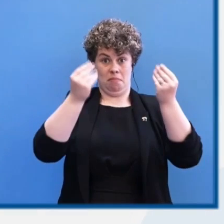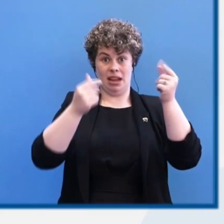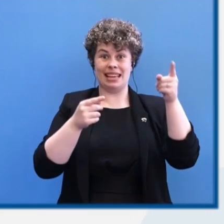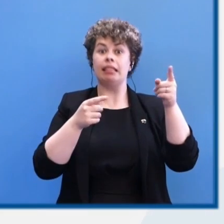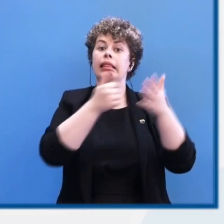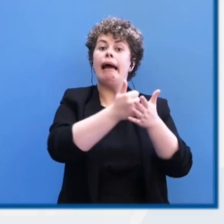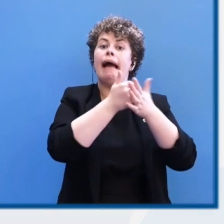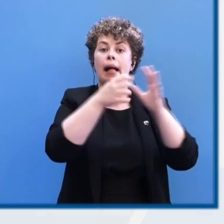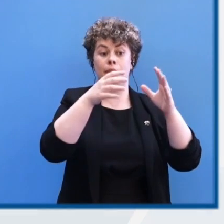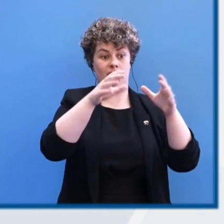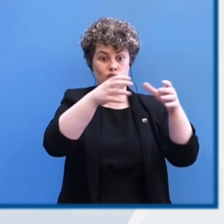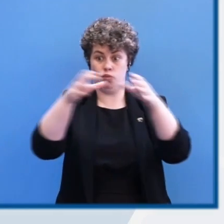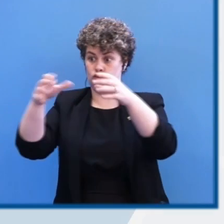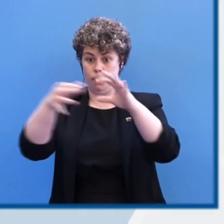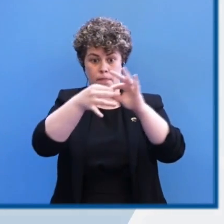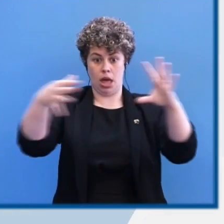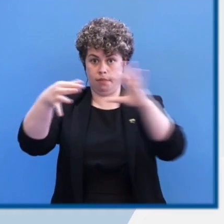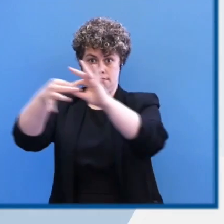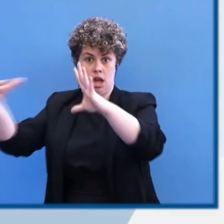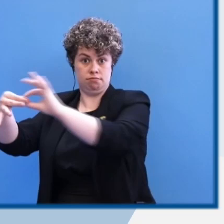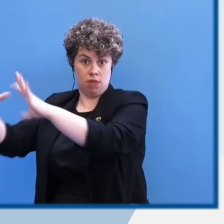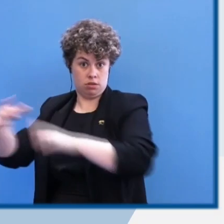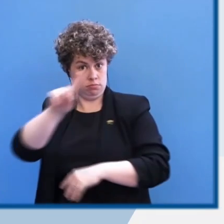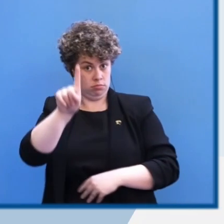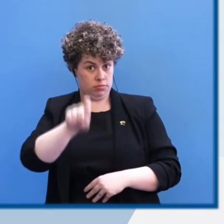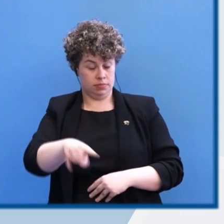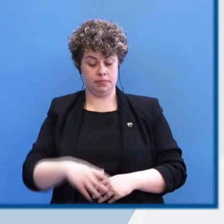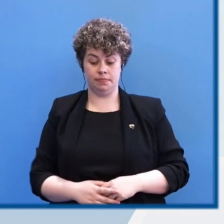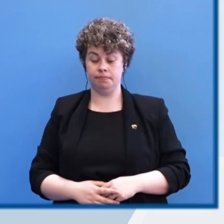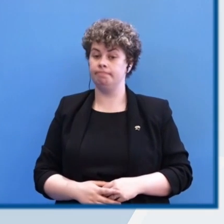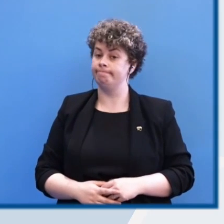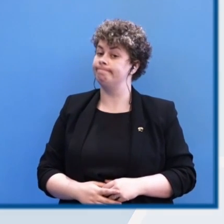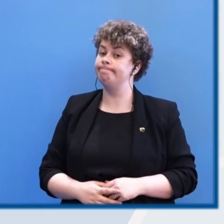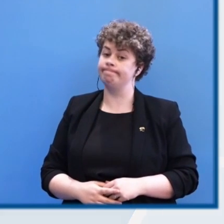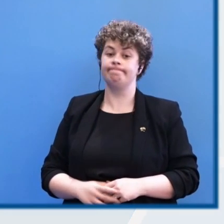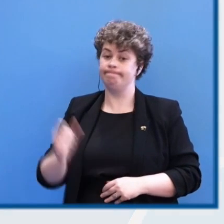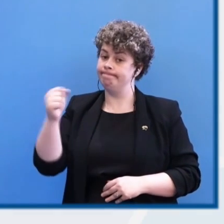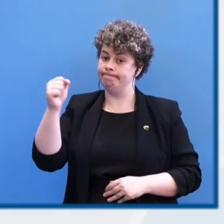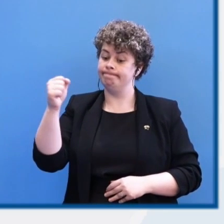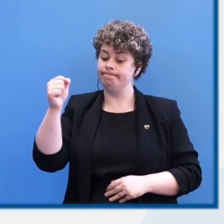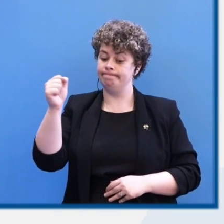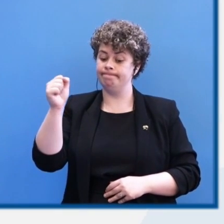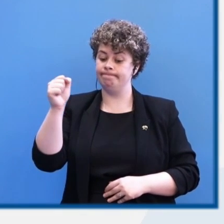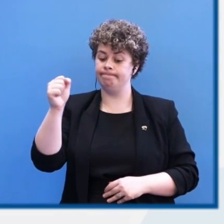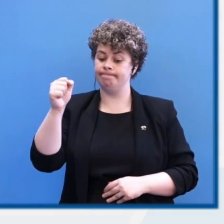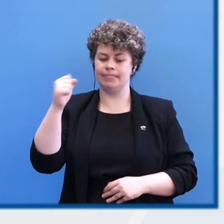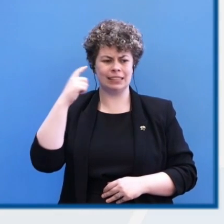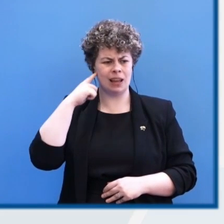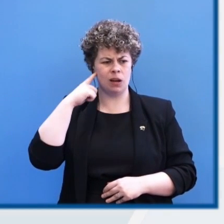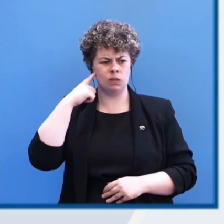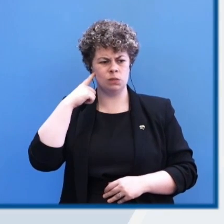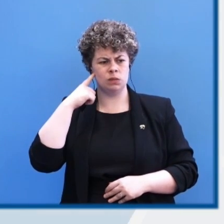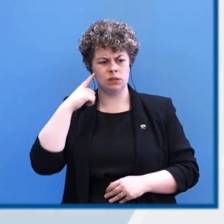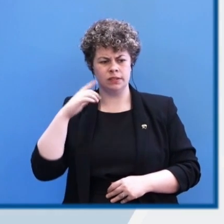Yes, that's certainly important, because this financial support is